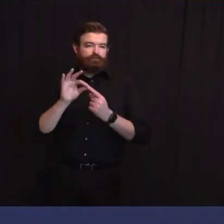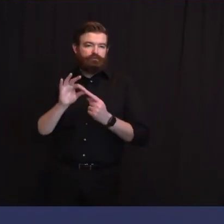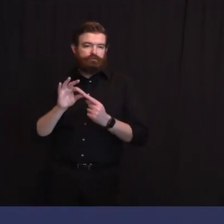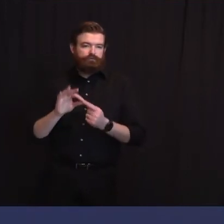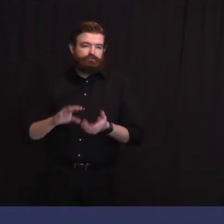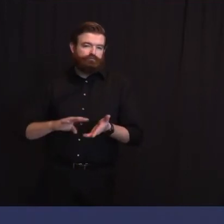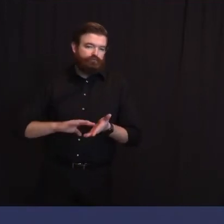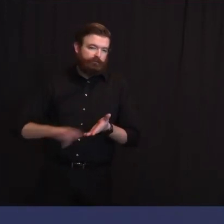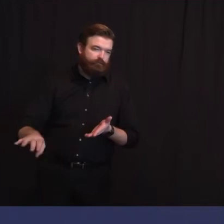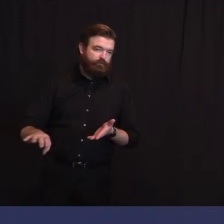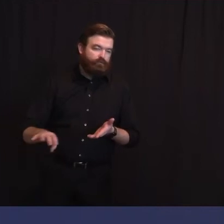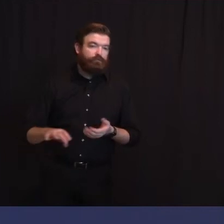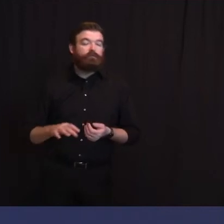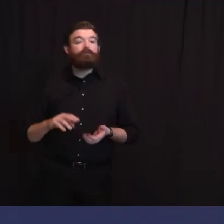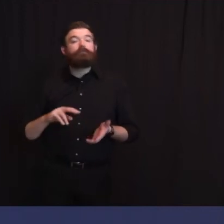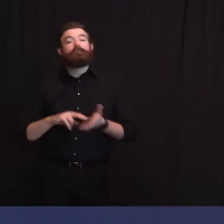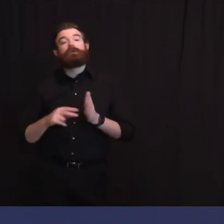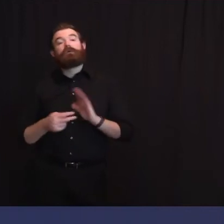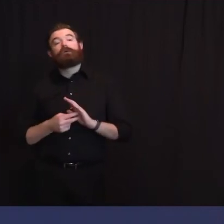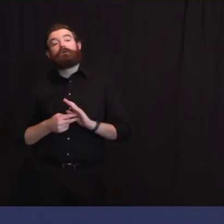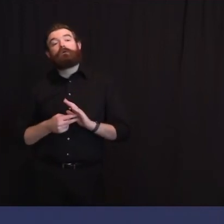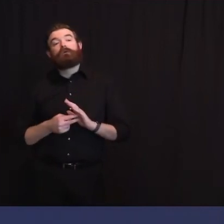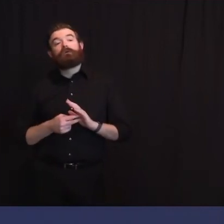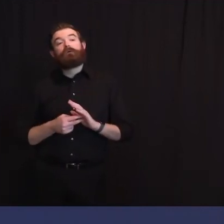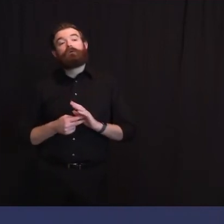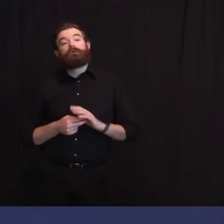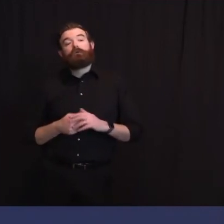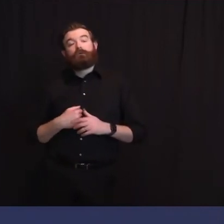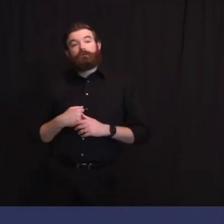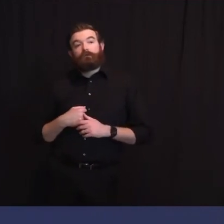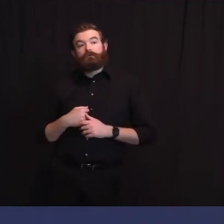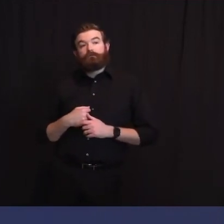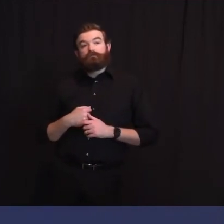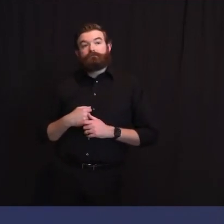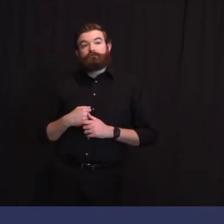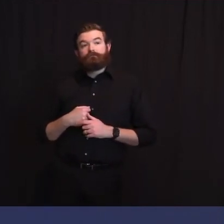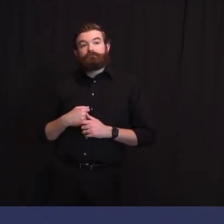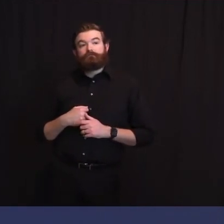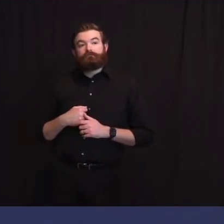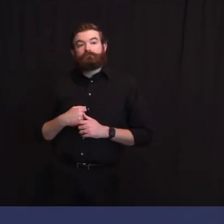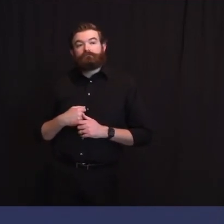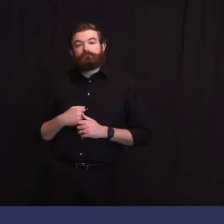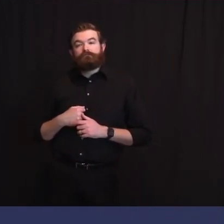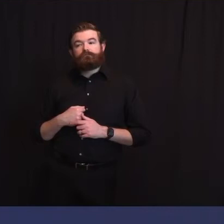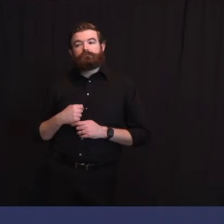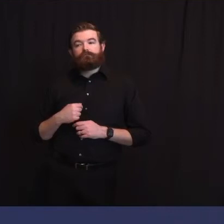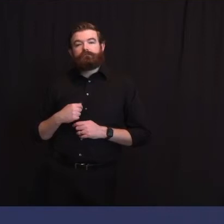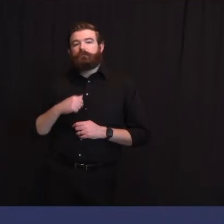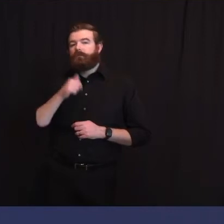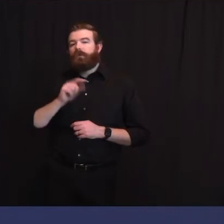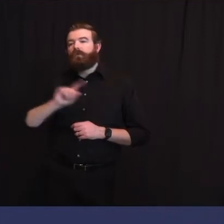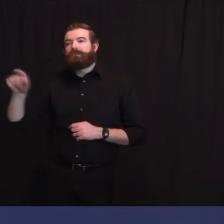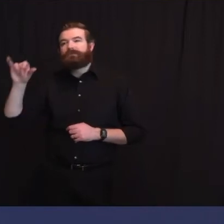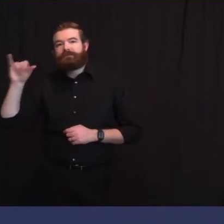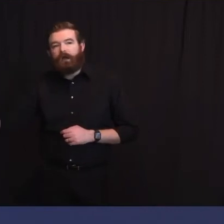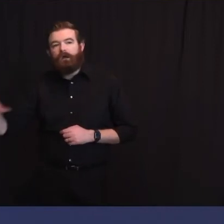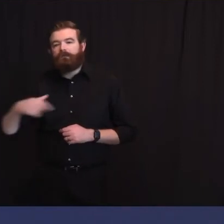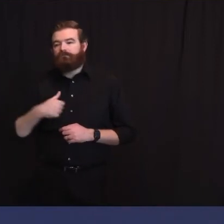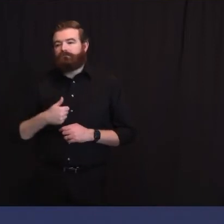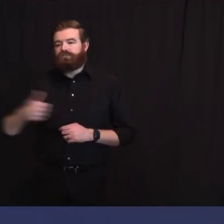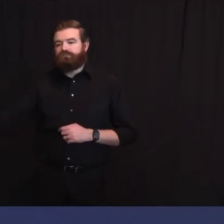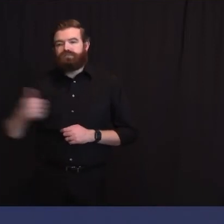You're down and back. You're doing something. You're coming back, and the other is essential work. And I would argue, without